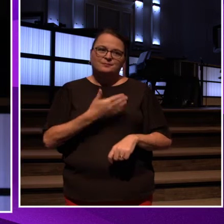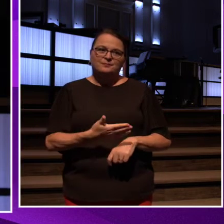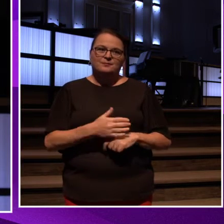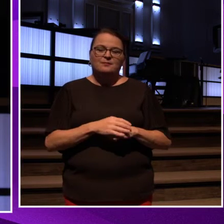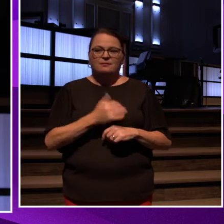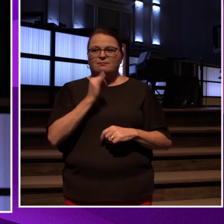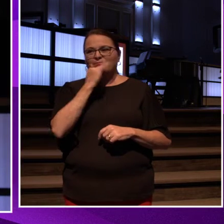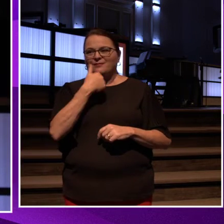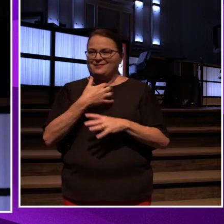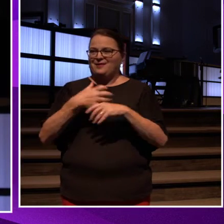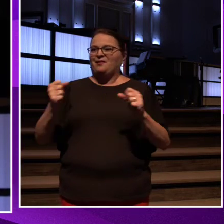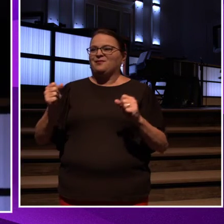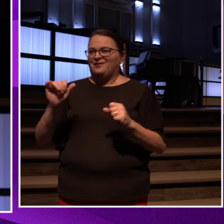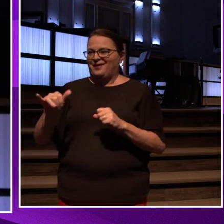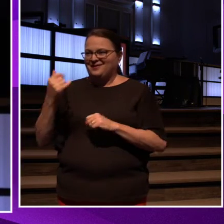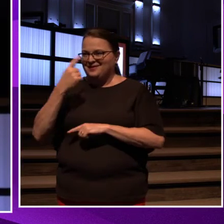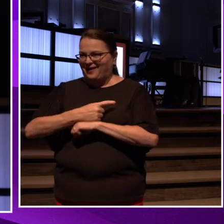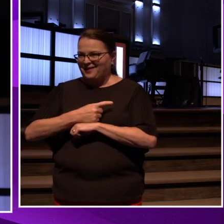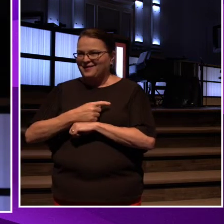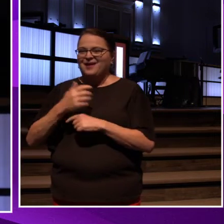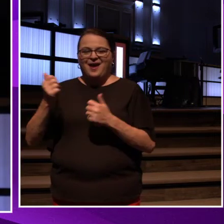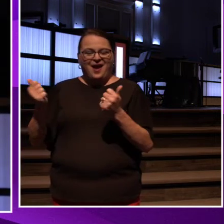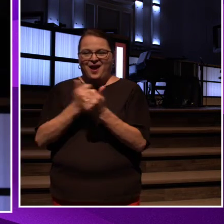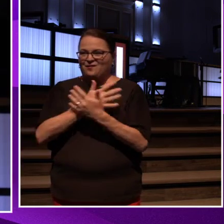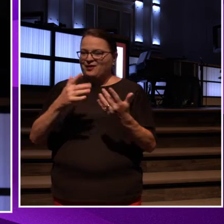And everything changed.